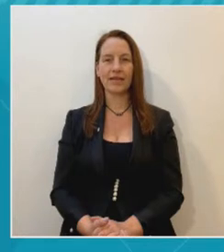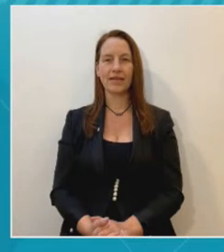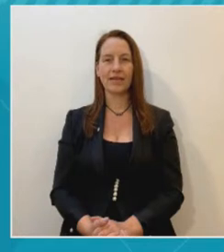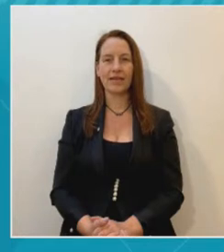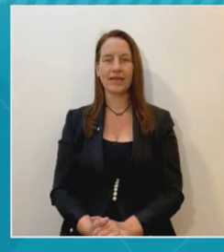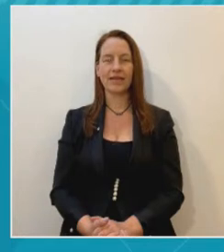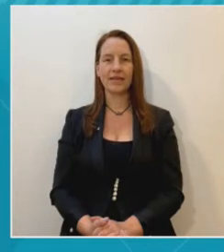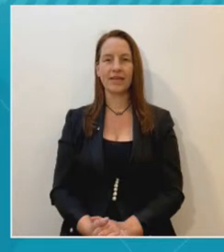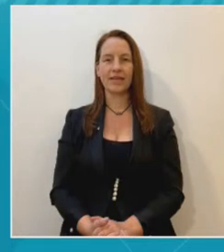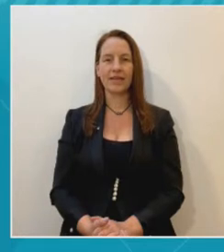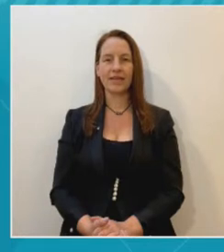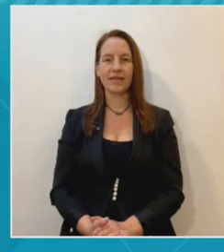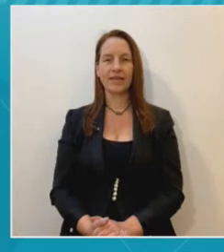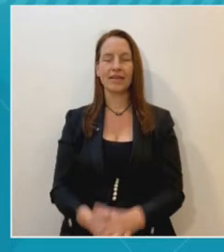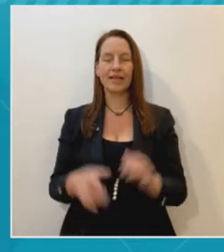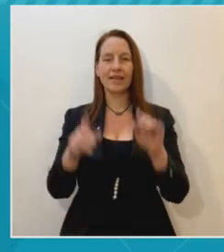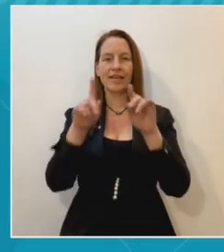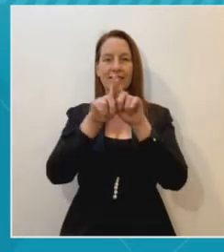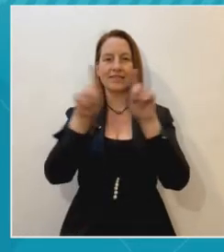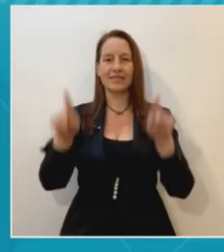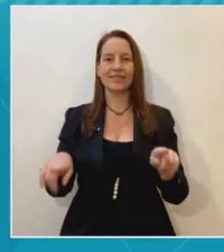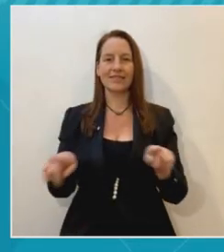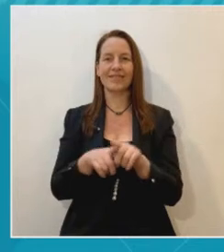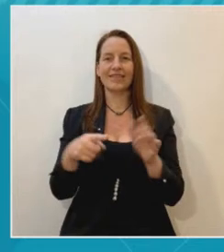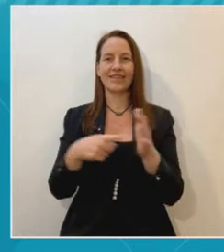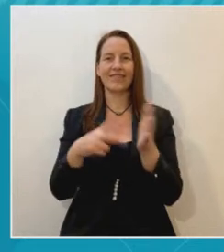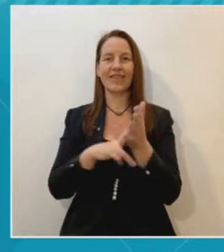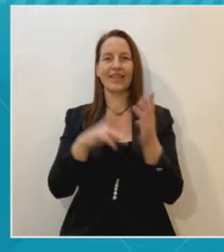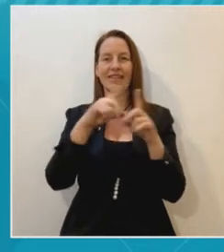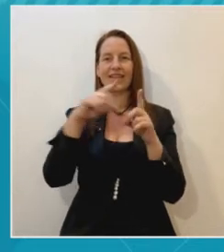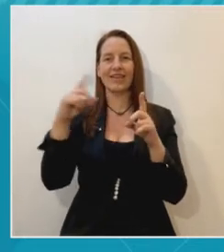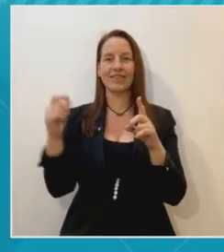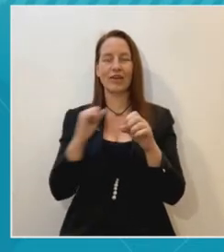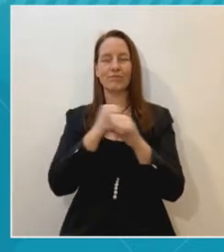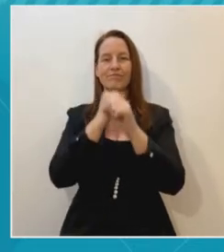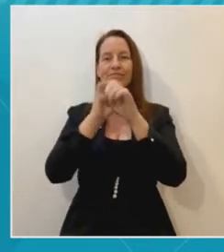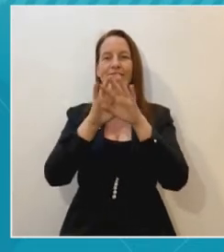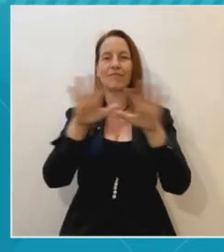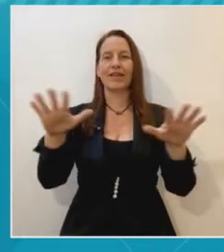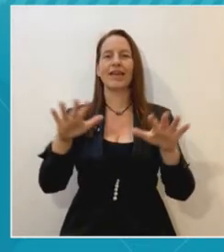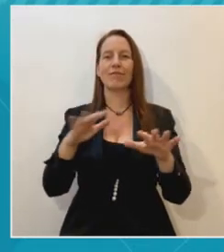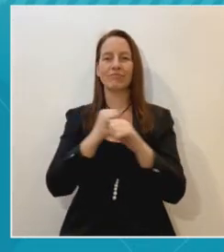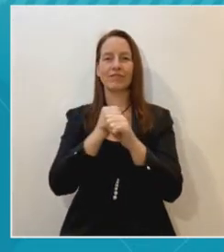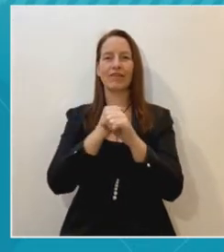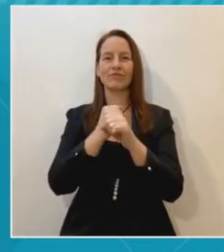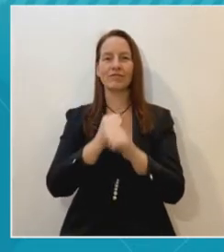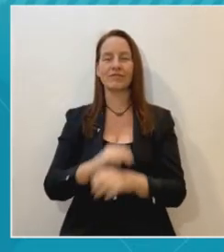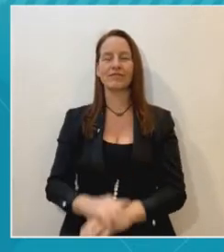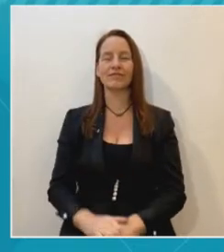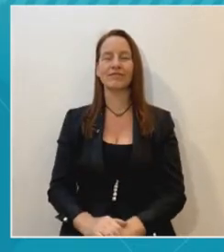Television and Digital Media Production. Amber Christison.